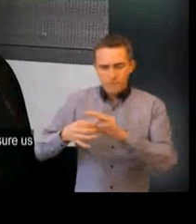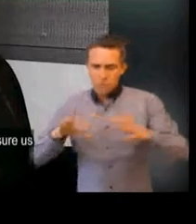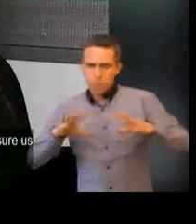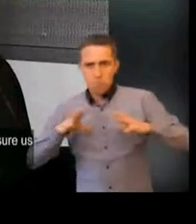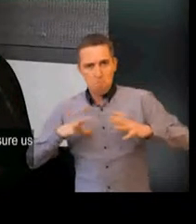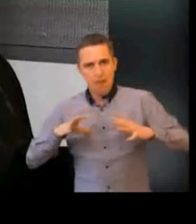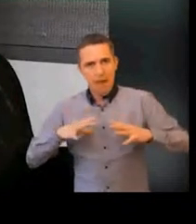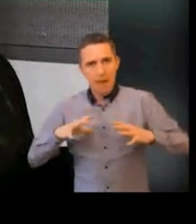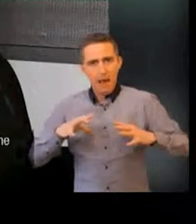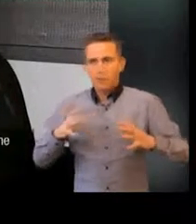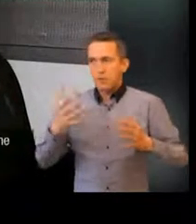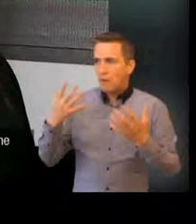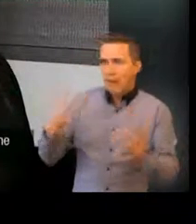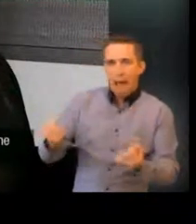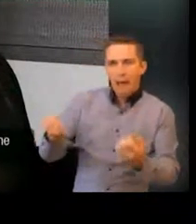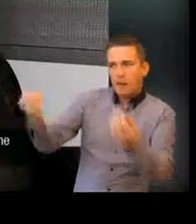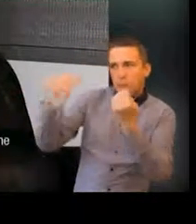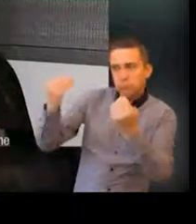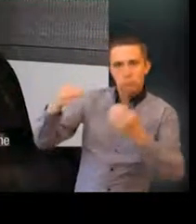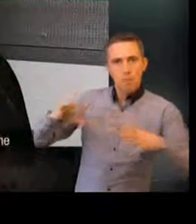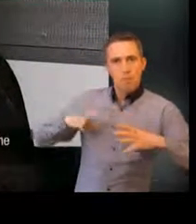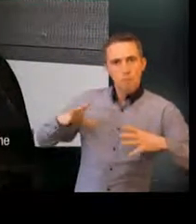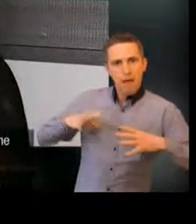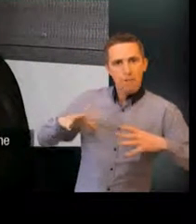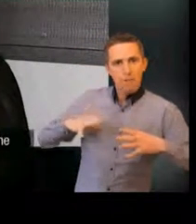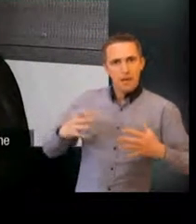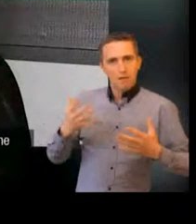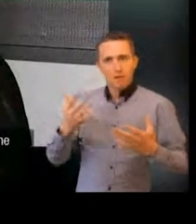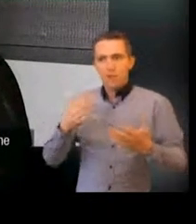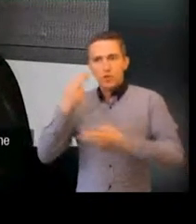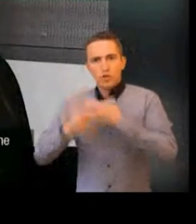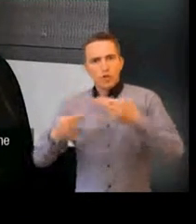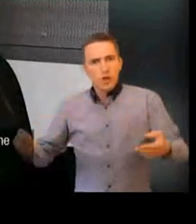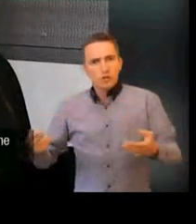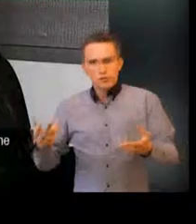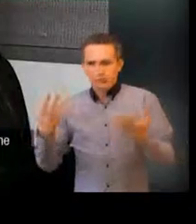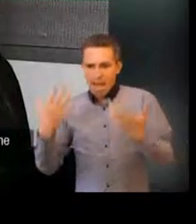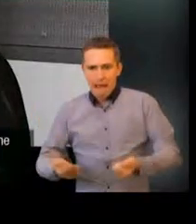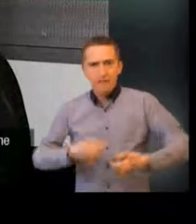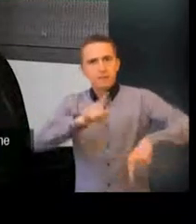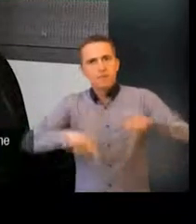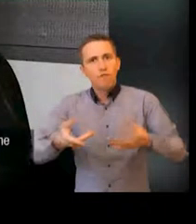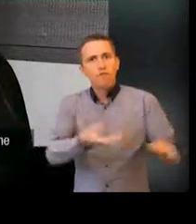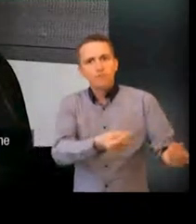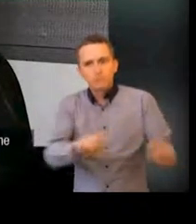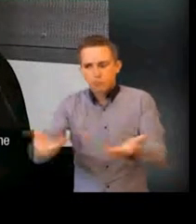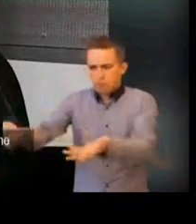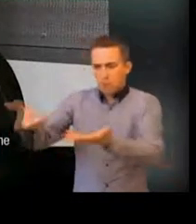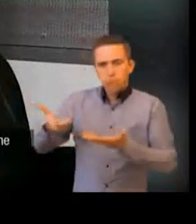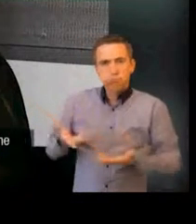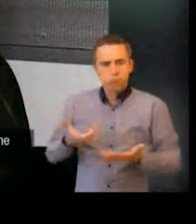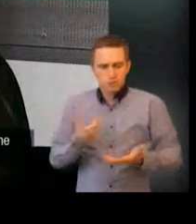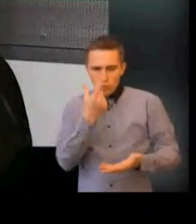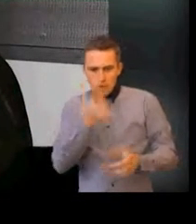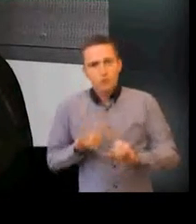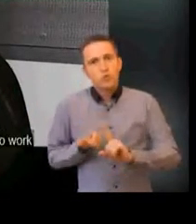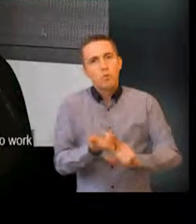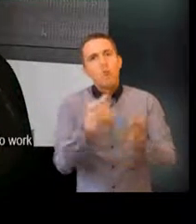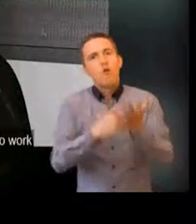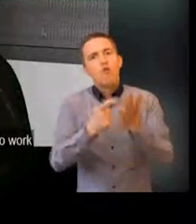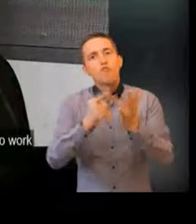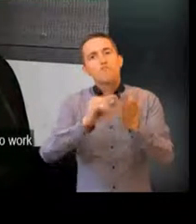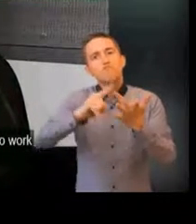Started working with Rosie when she'd have been 3 years old, but I was aware of her and knew her at points throughout when she was at the nursery from a baby up till she